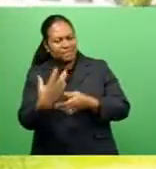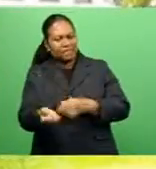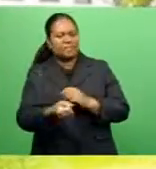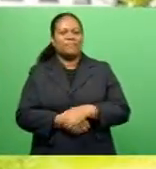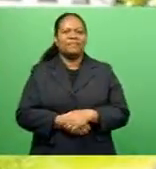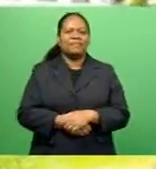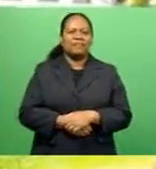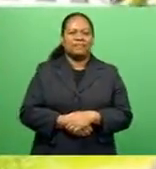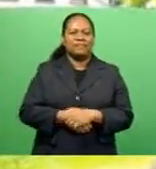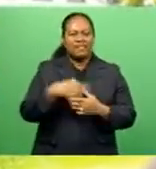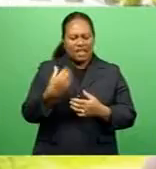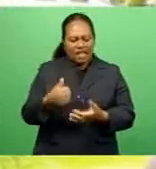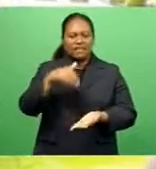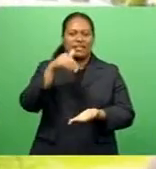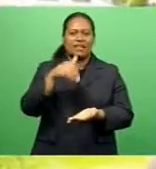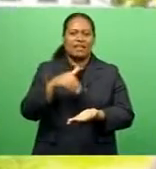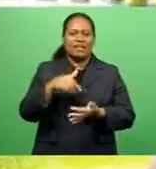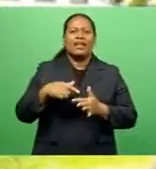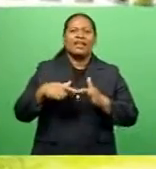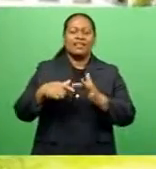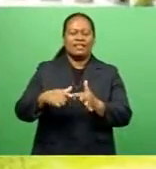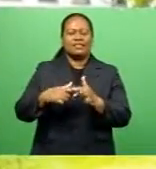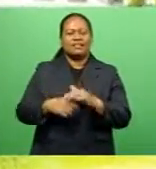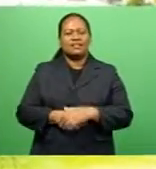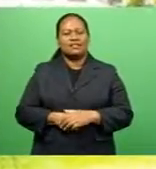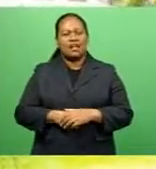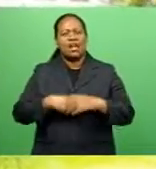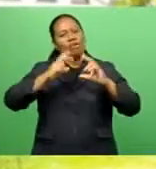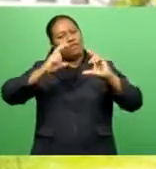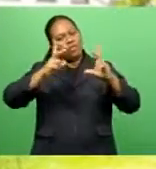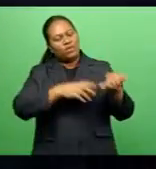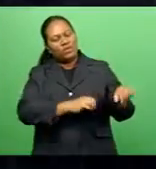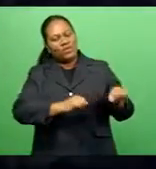upcoming Easter Volleyball Championship that we will host.